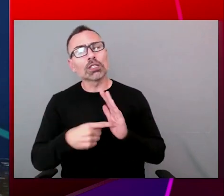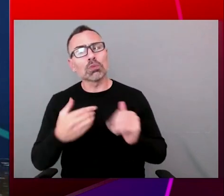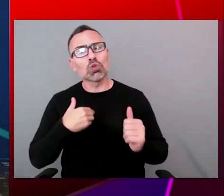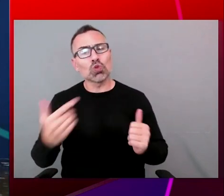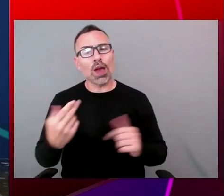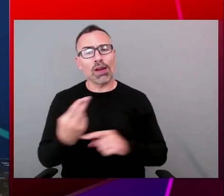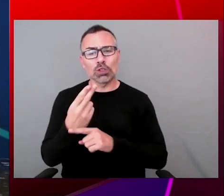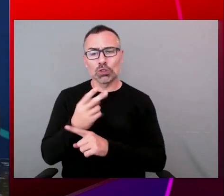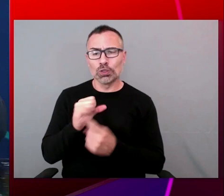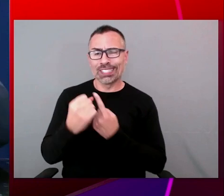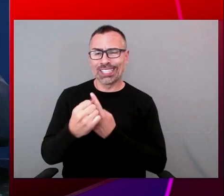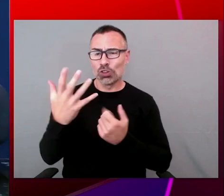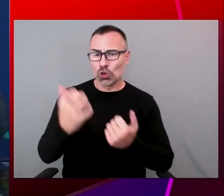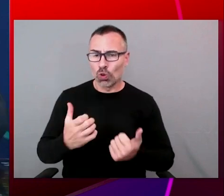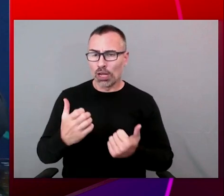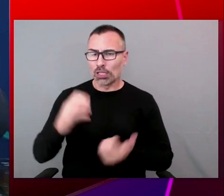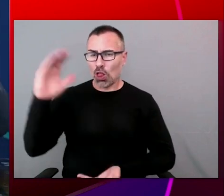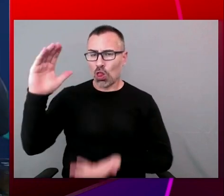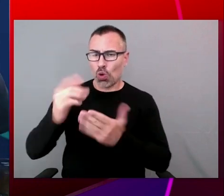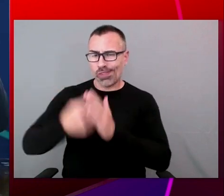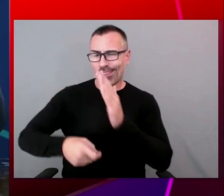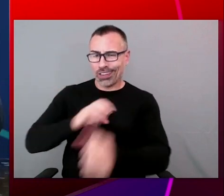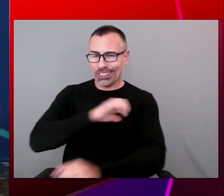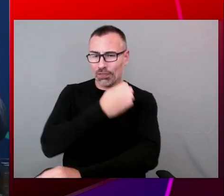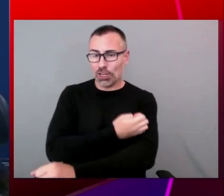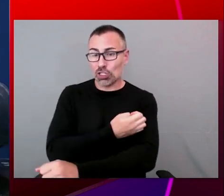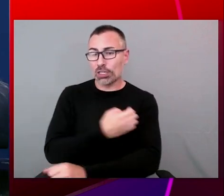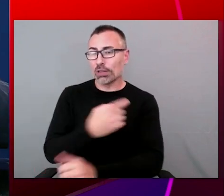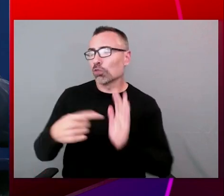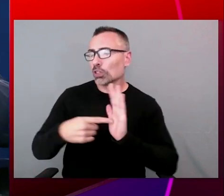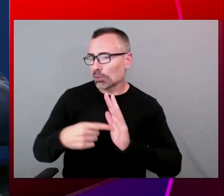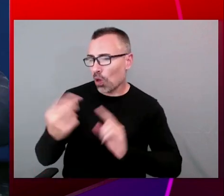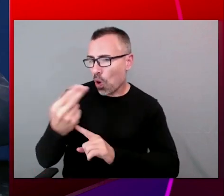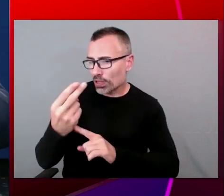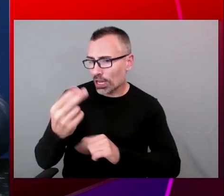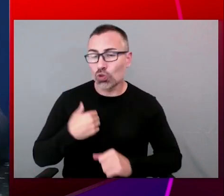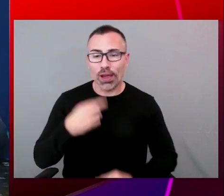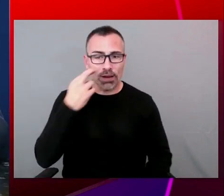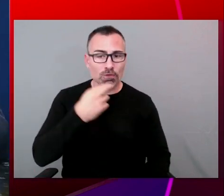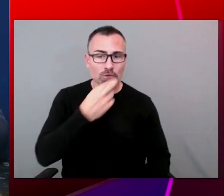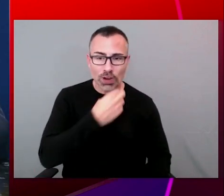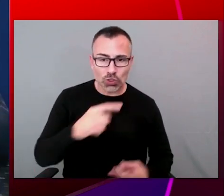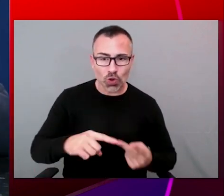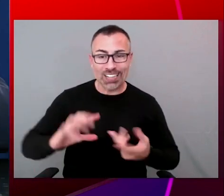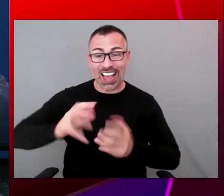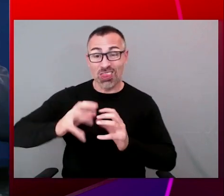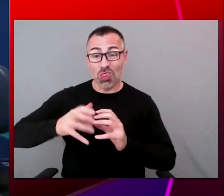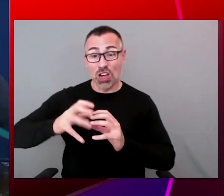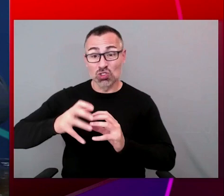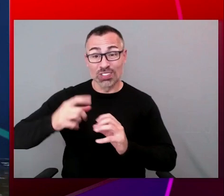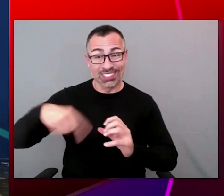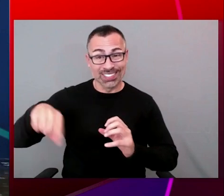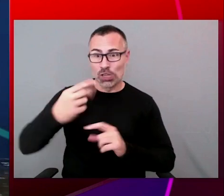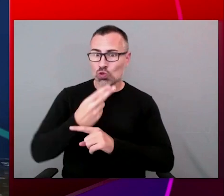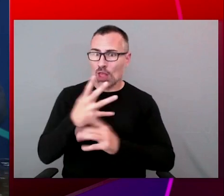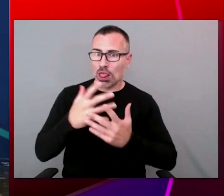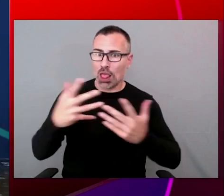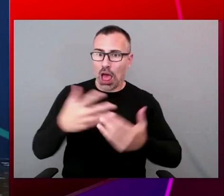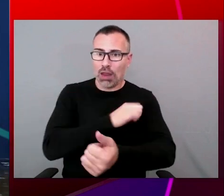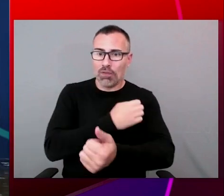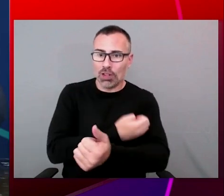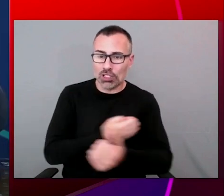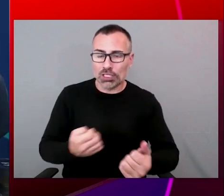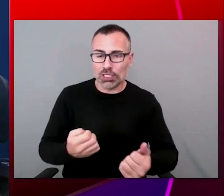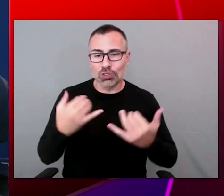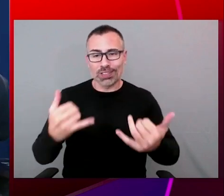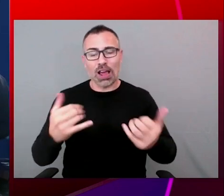hotel, for example, right? You've got restaurants and you've got the laundry, which probably consume the most amount of energy. Well, let's go scale that up and validate